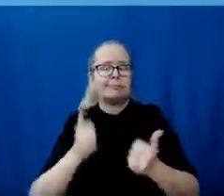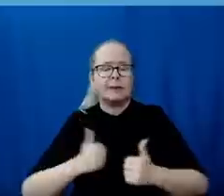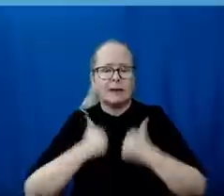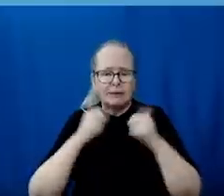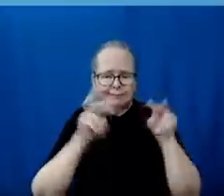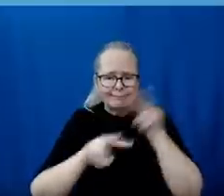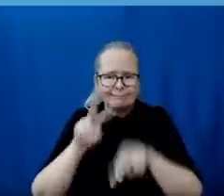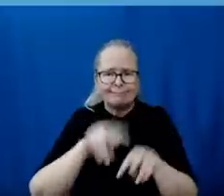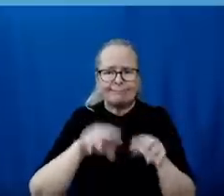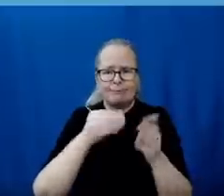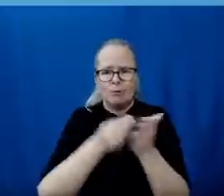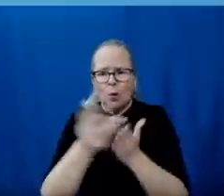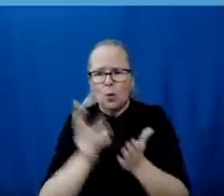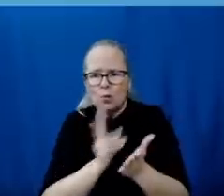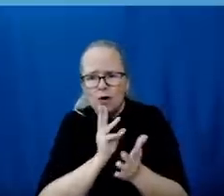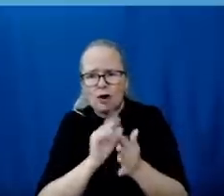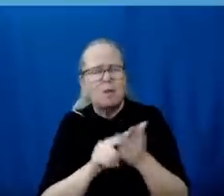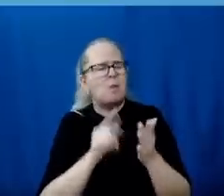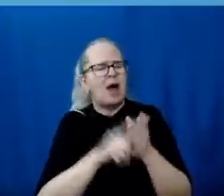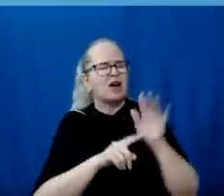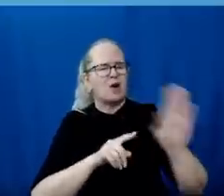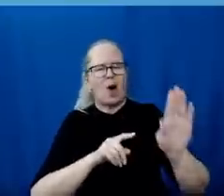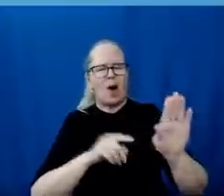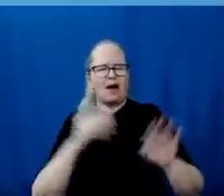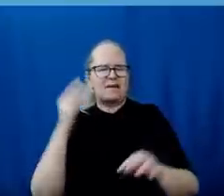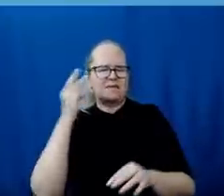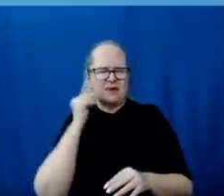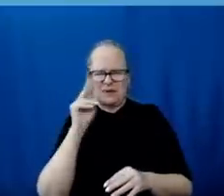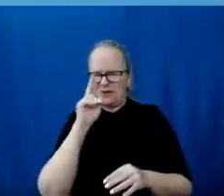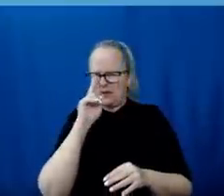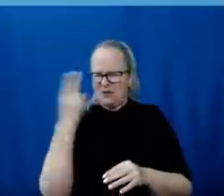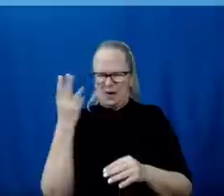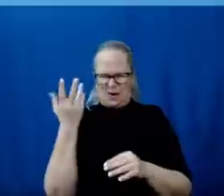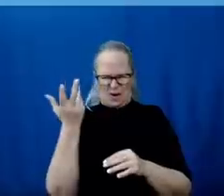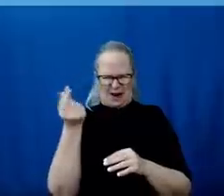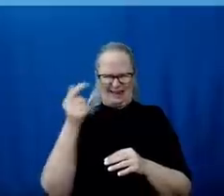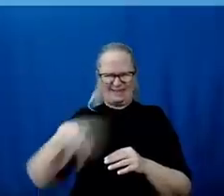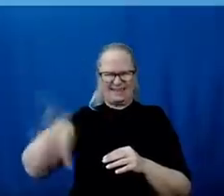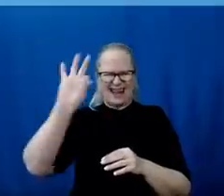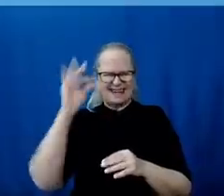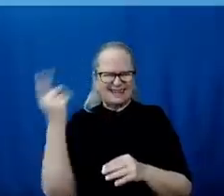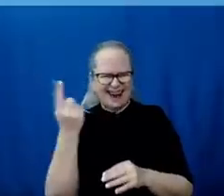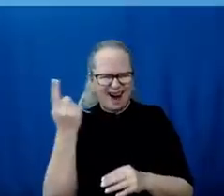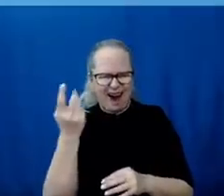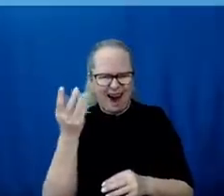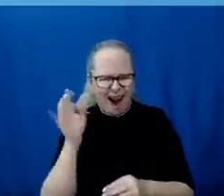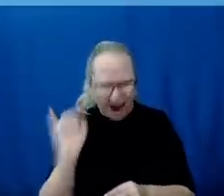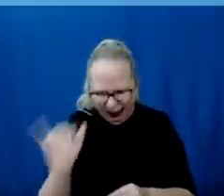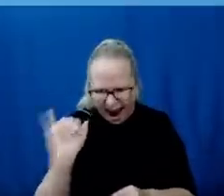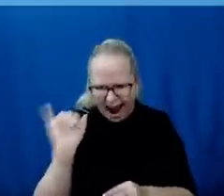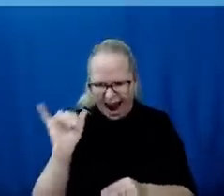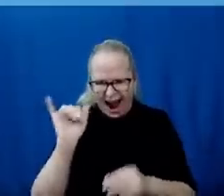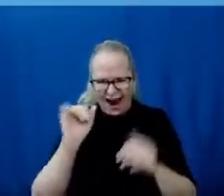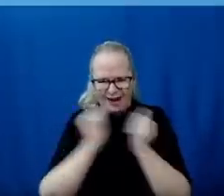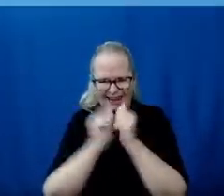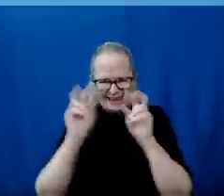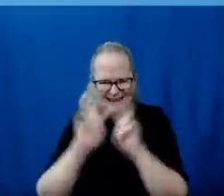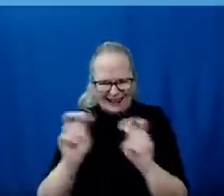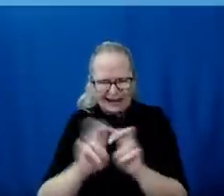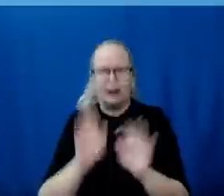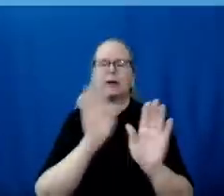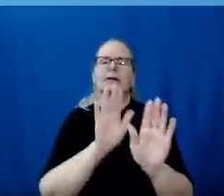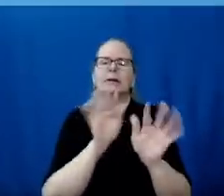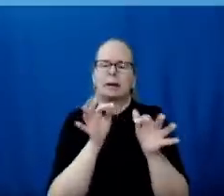guys' lifetime of experience, what is the most unique thing that you have uncovered in